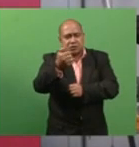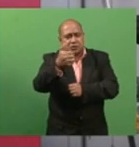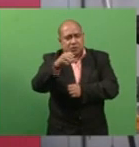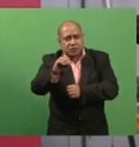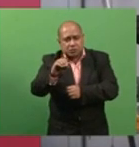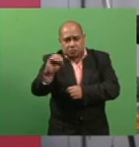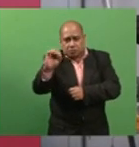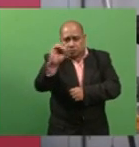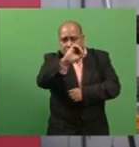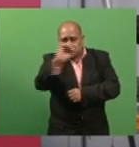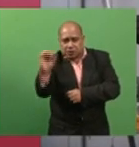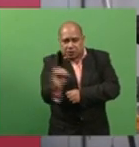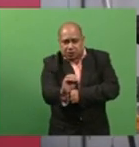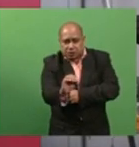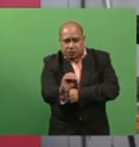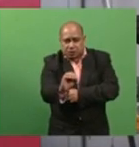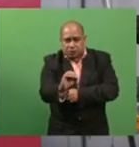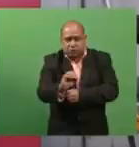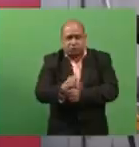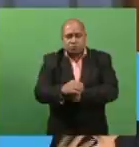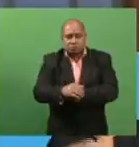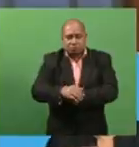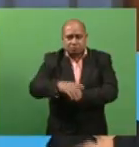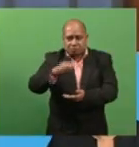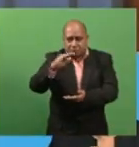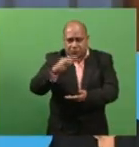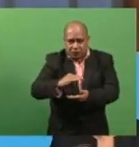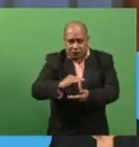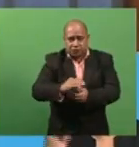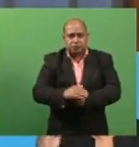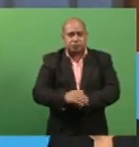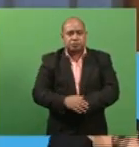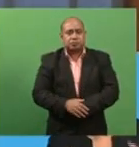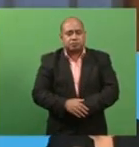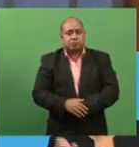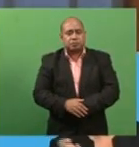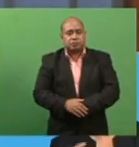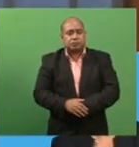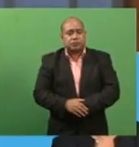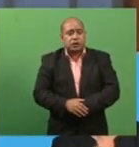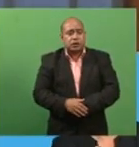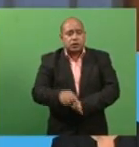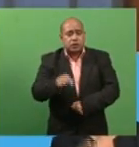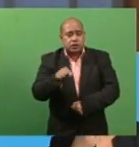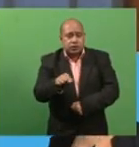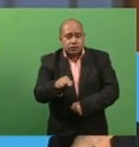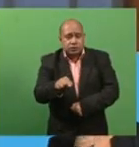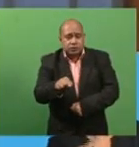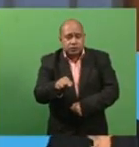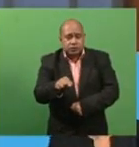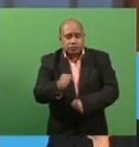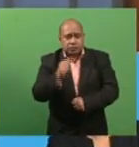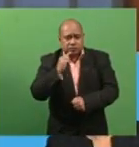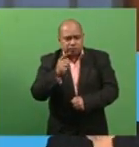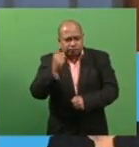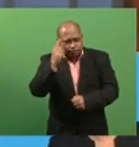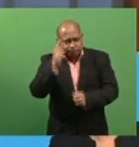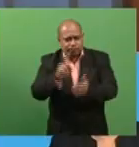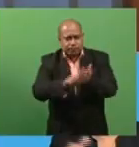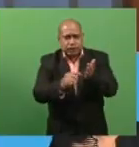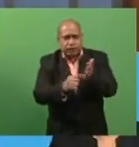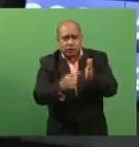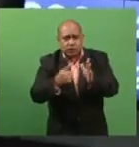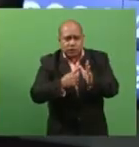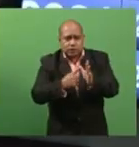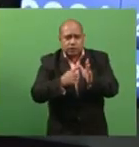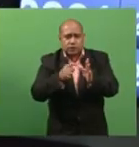by 50 to 60%. Opposition MP Aseri Rondrondo highlighted the LTA cutbacks in a statement,